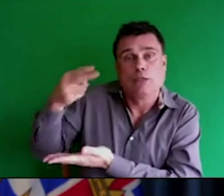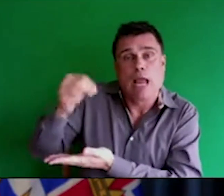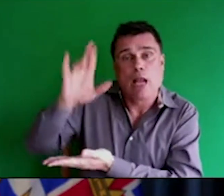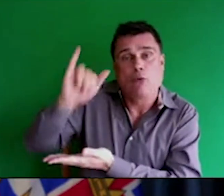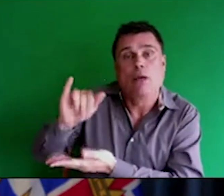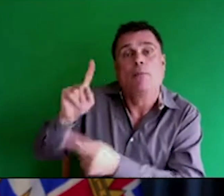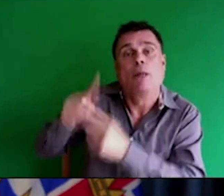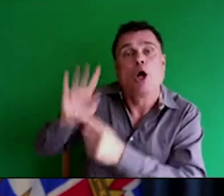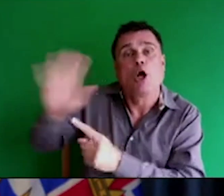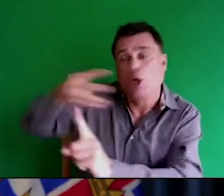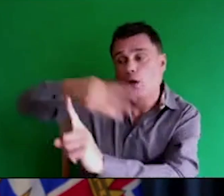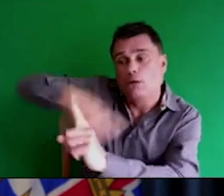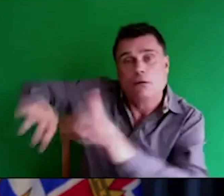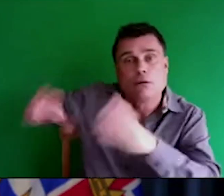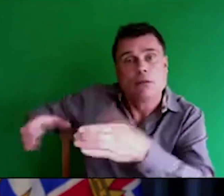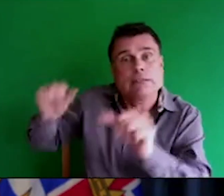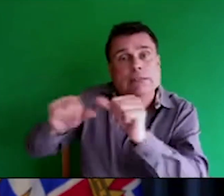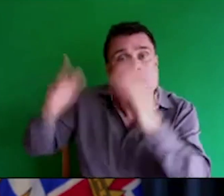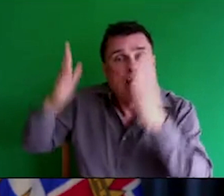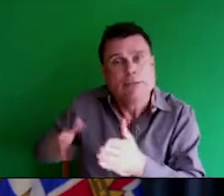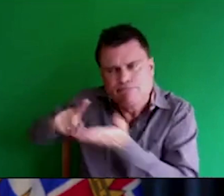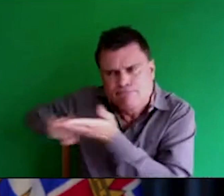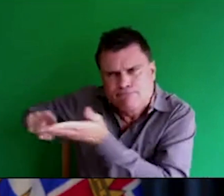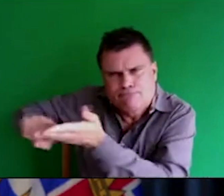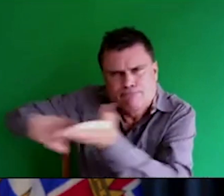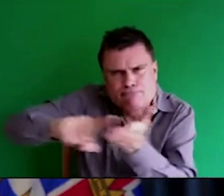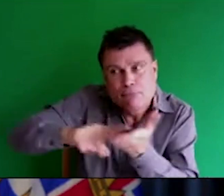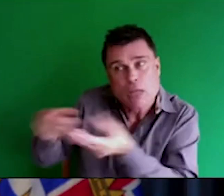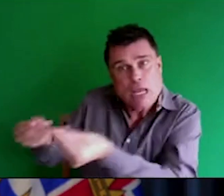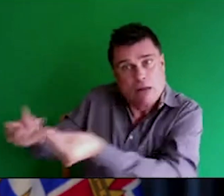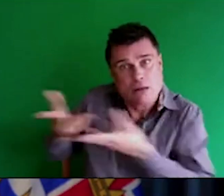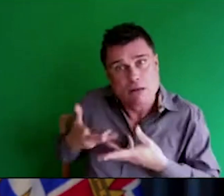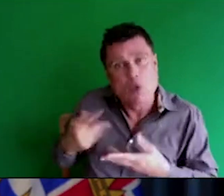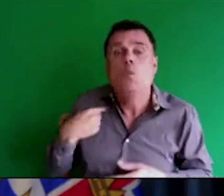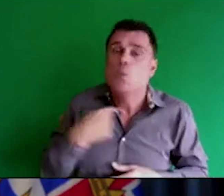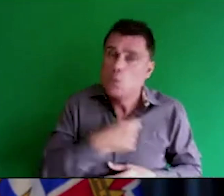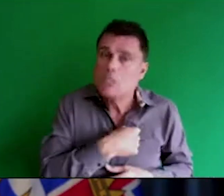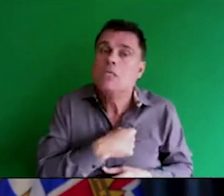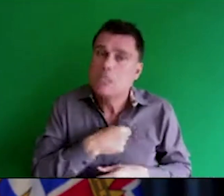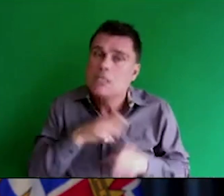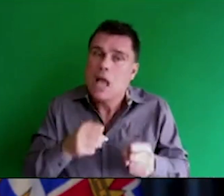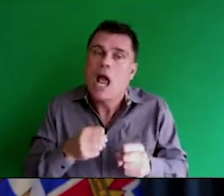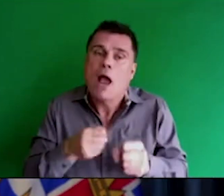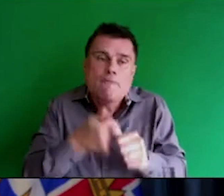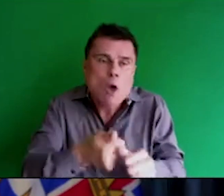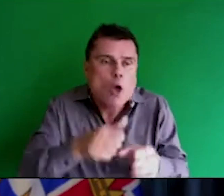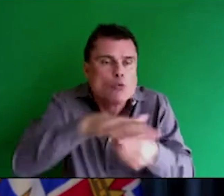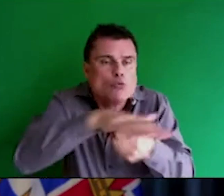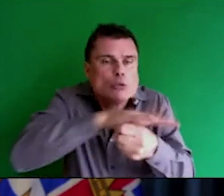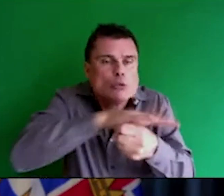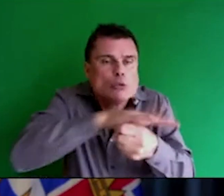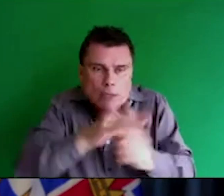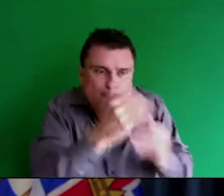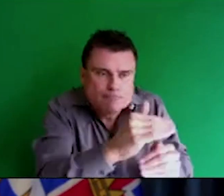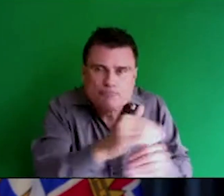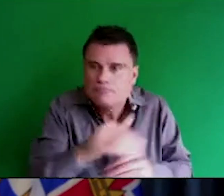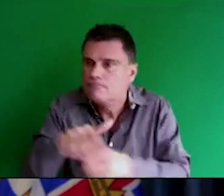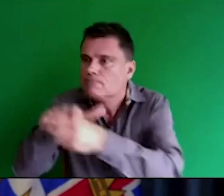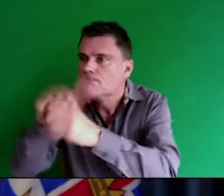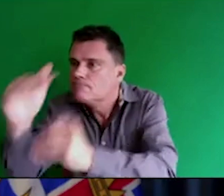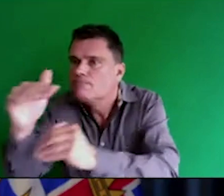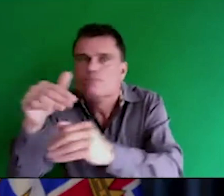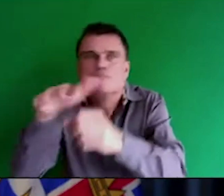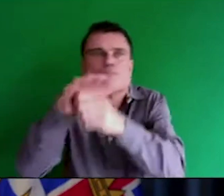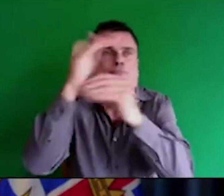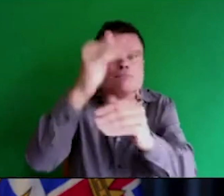are inadequate, we'll look at other measures. That is how we've been operating from the beginning. And people will judge us